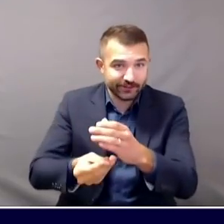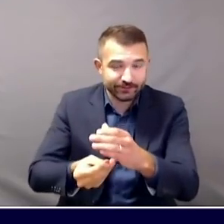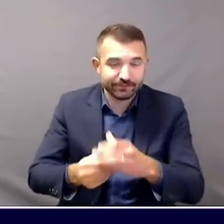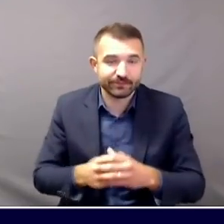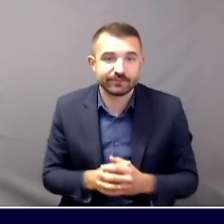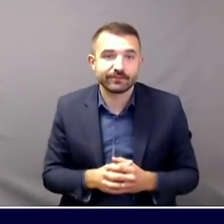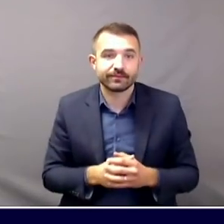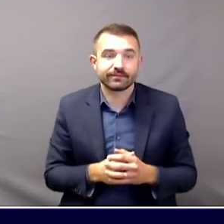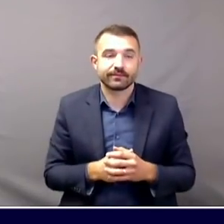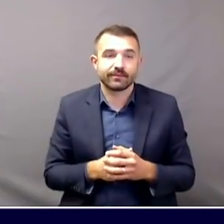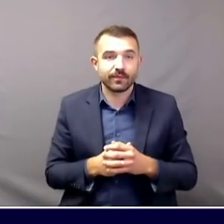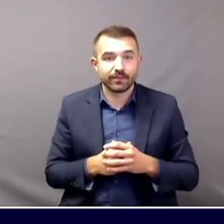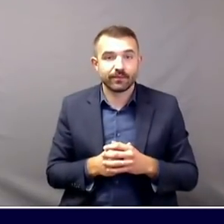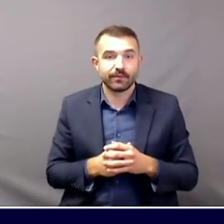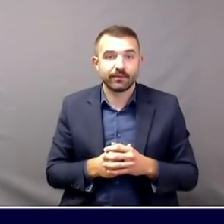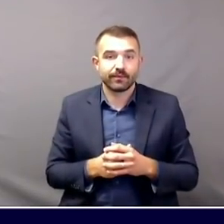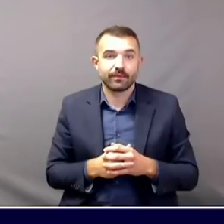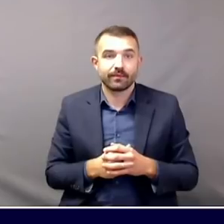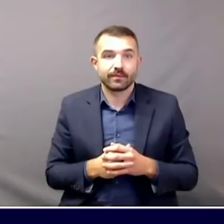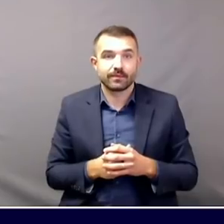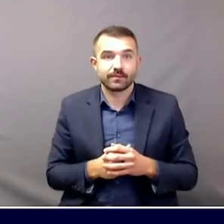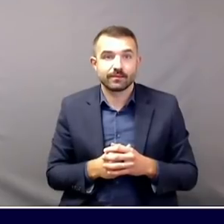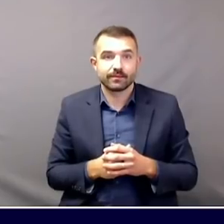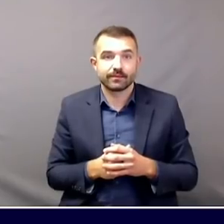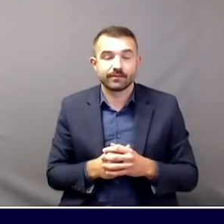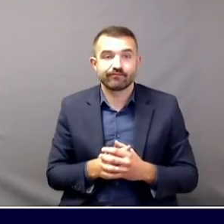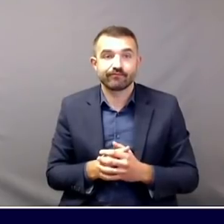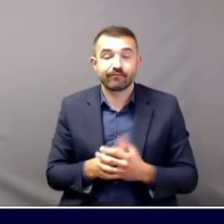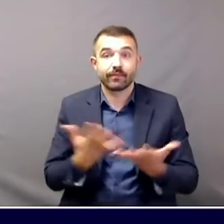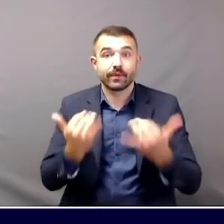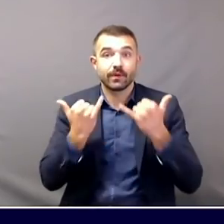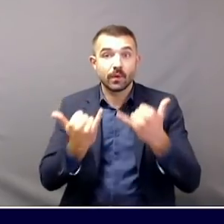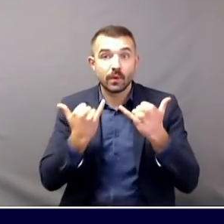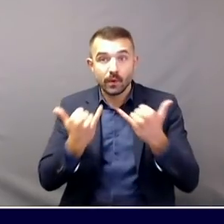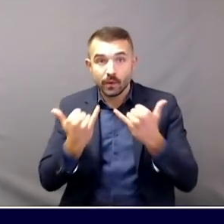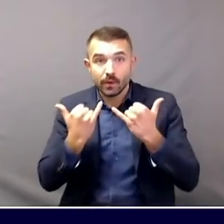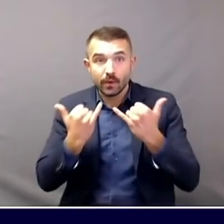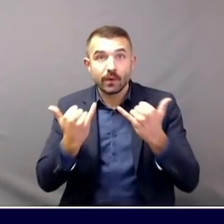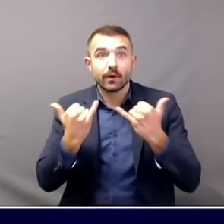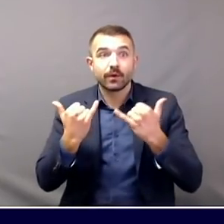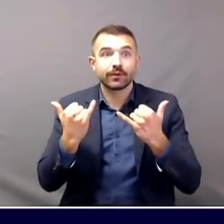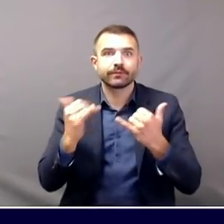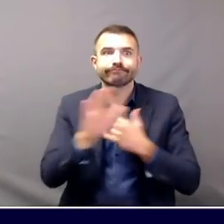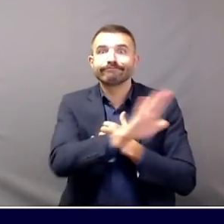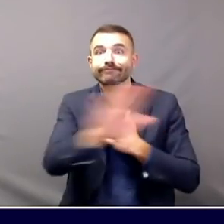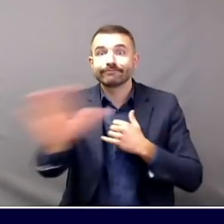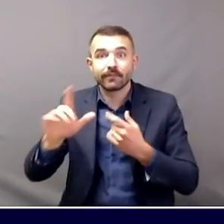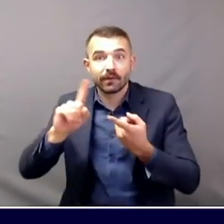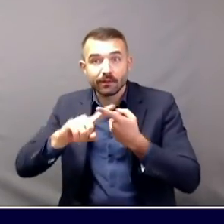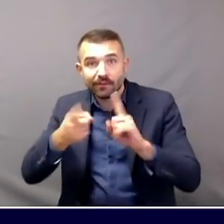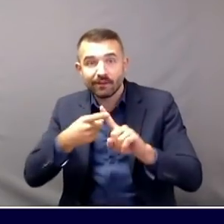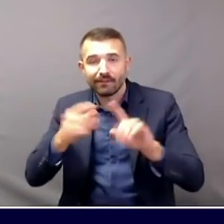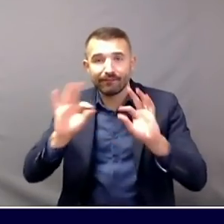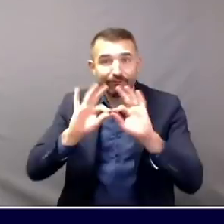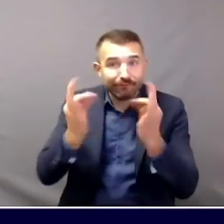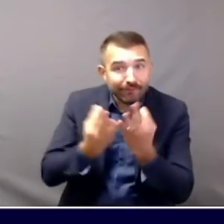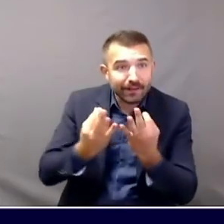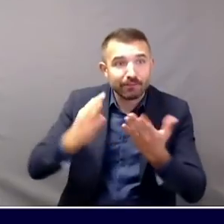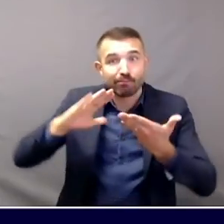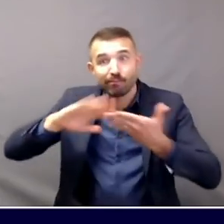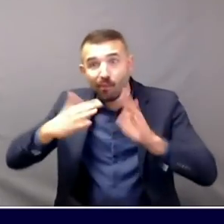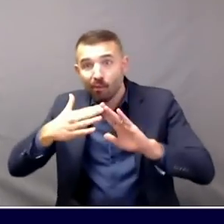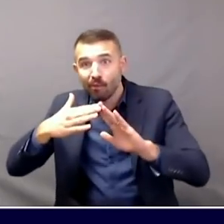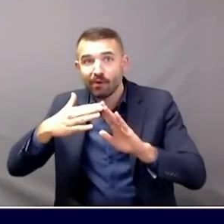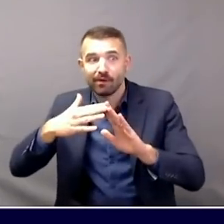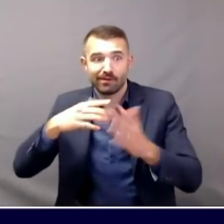Maine. I'd like to take a moment to offer the friends, family, and communities of all 3 of